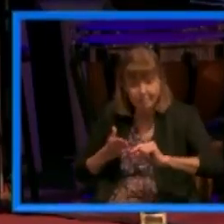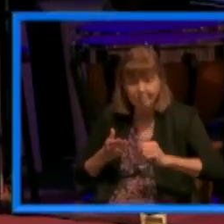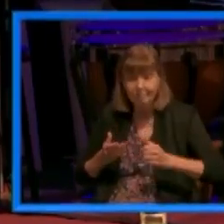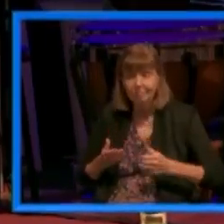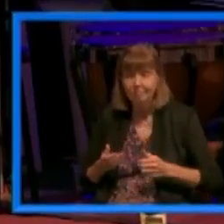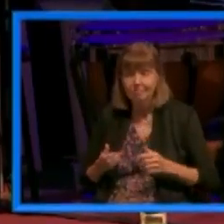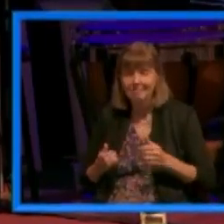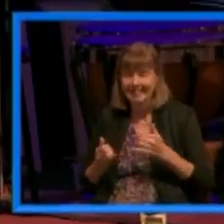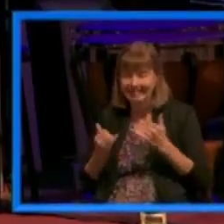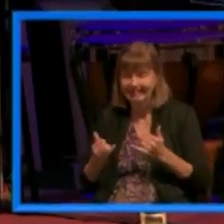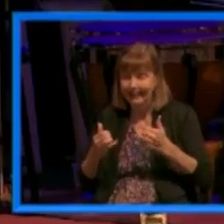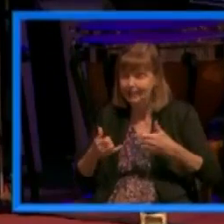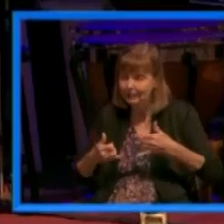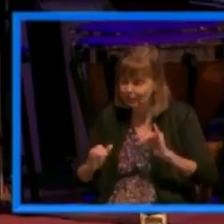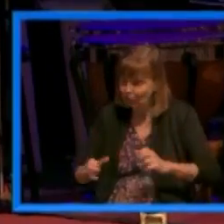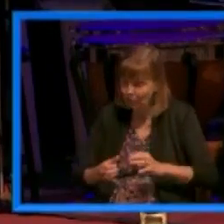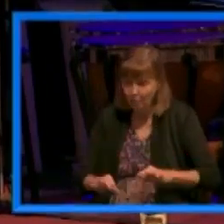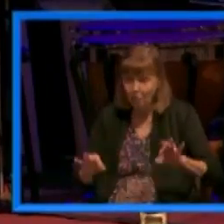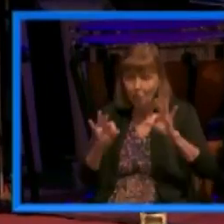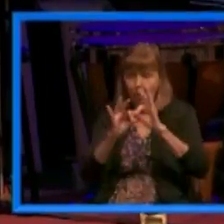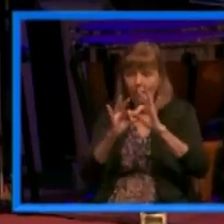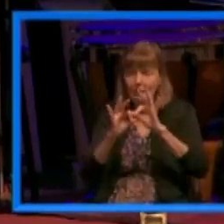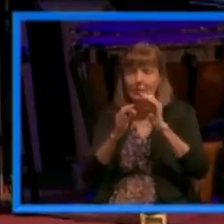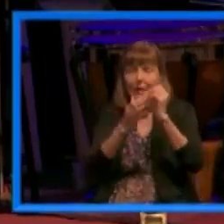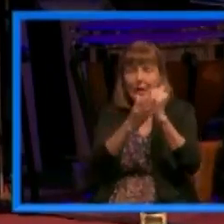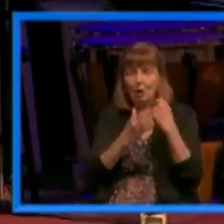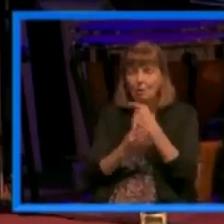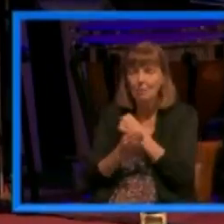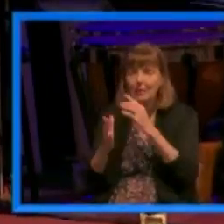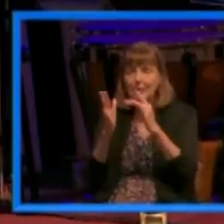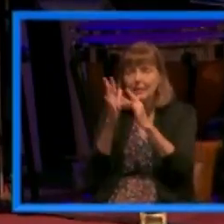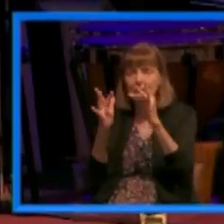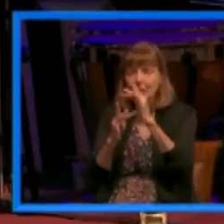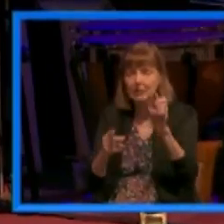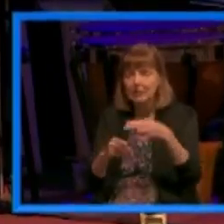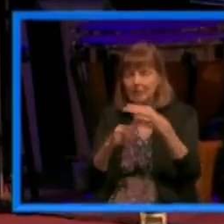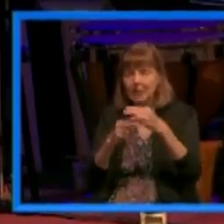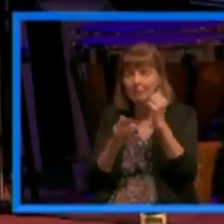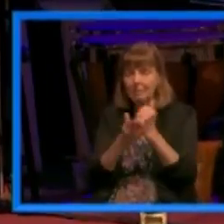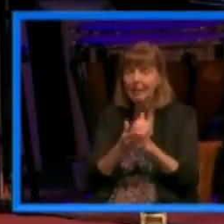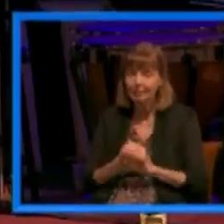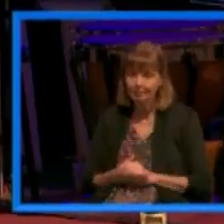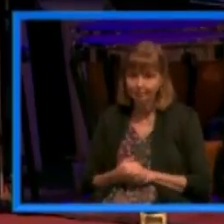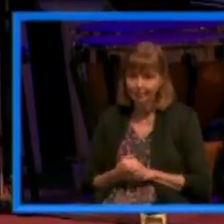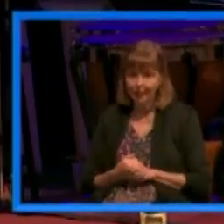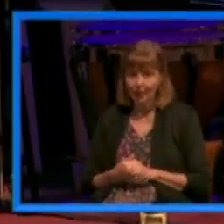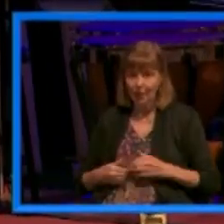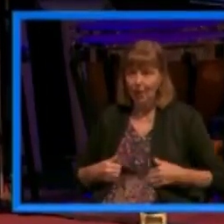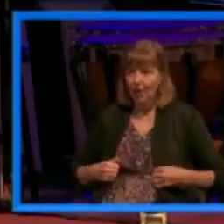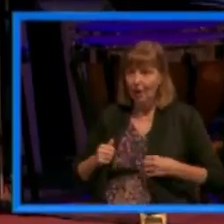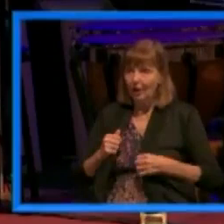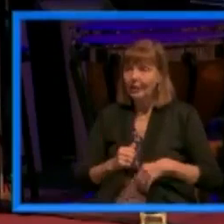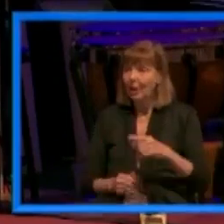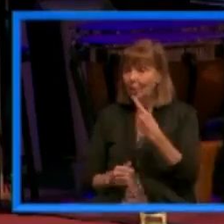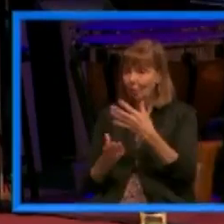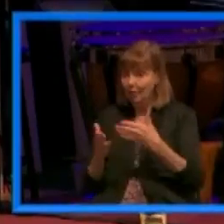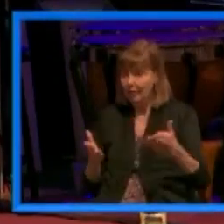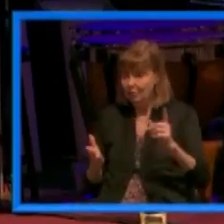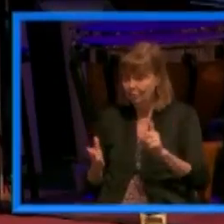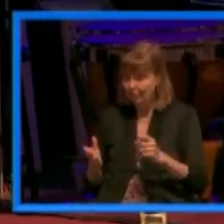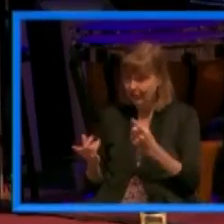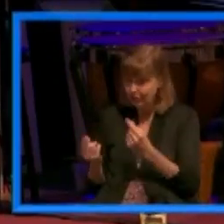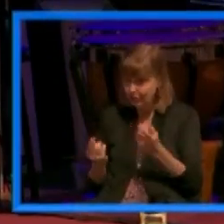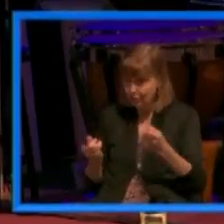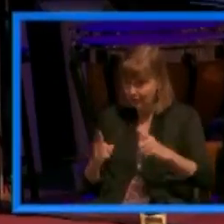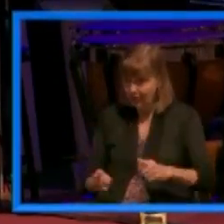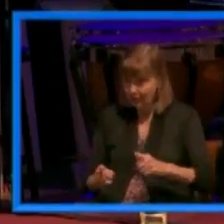Father, help us, we pray in Jesus' name. Amen. One of the things that we must do when studying the Bible, and this is what we would